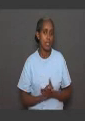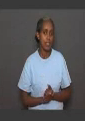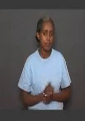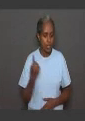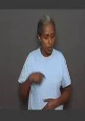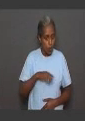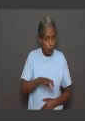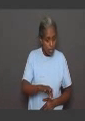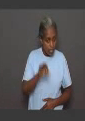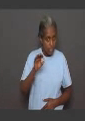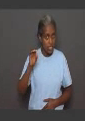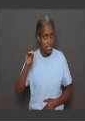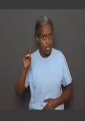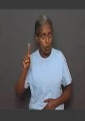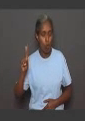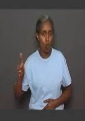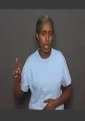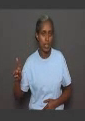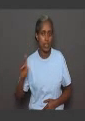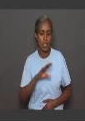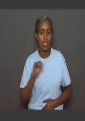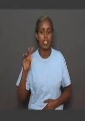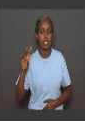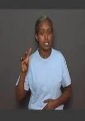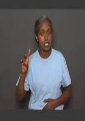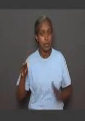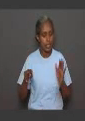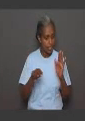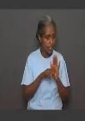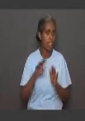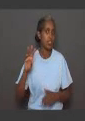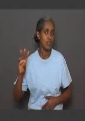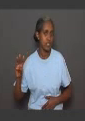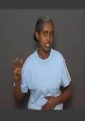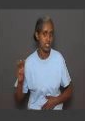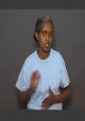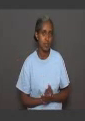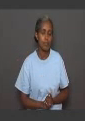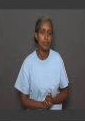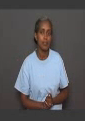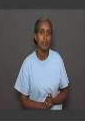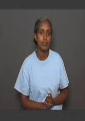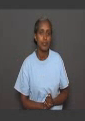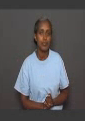We get 0, 1, and 7, -6.